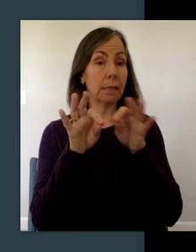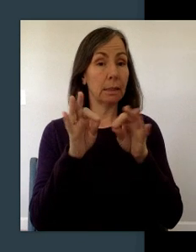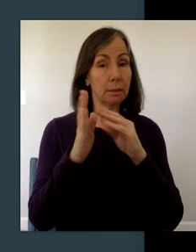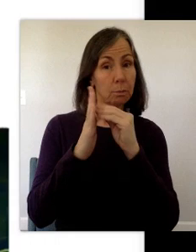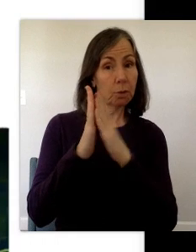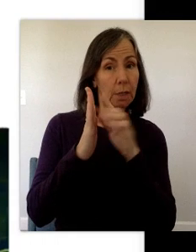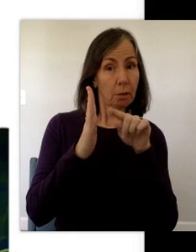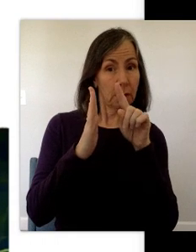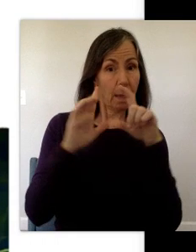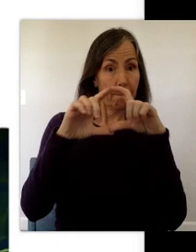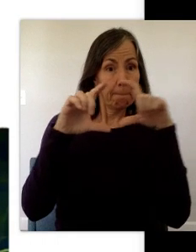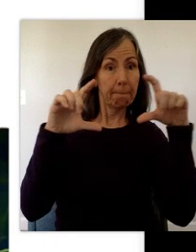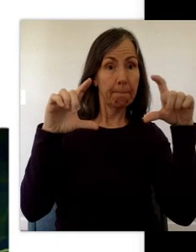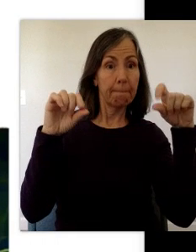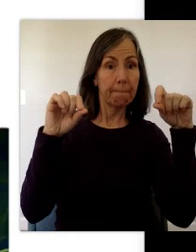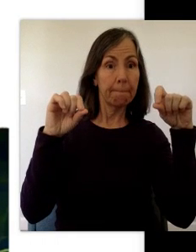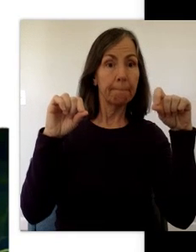there.